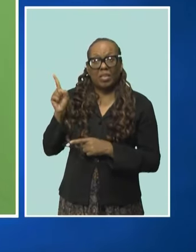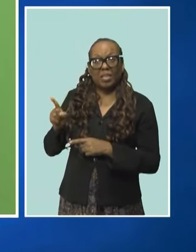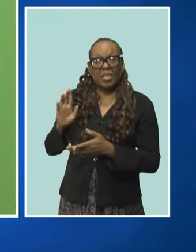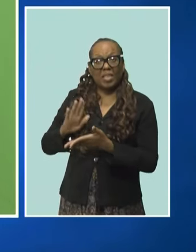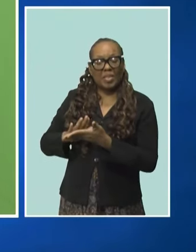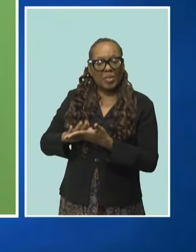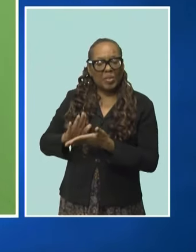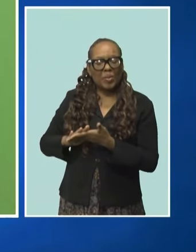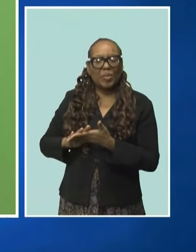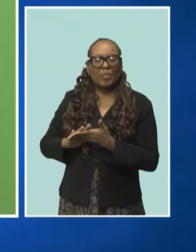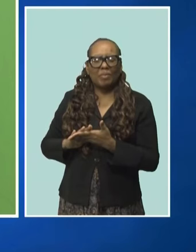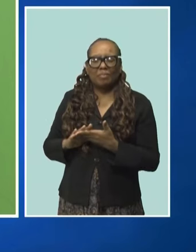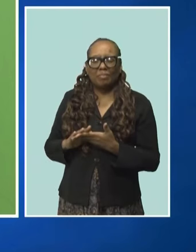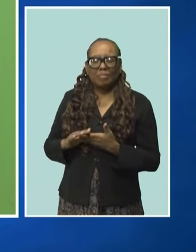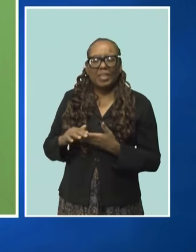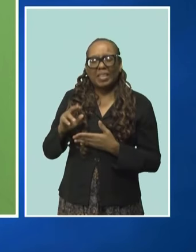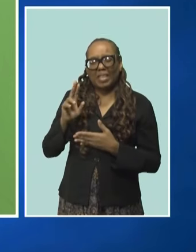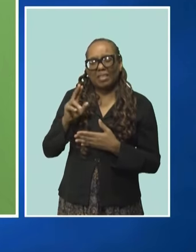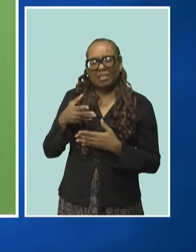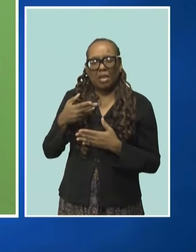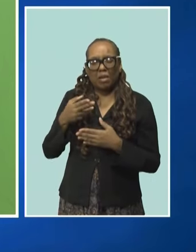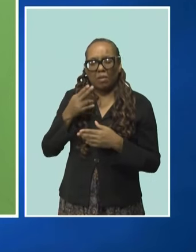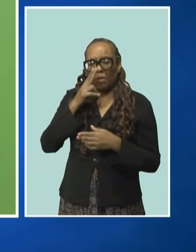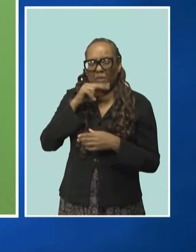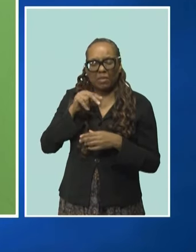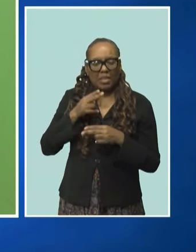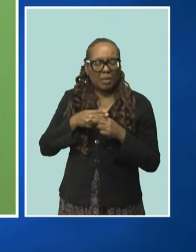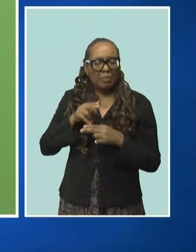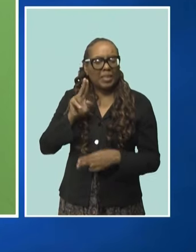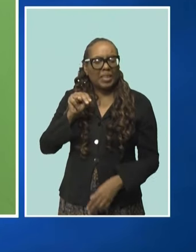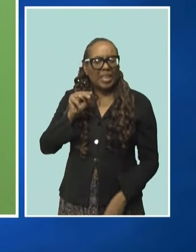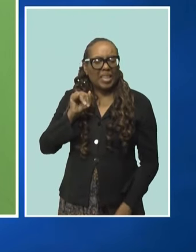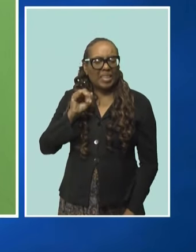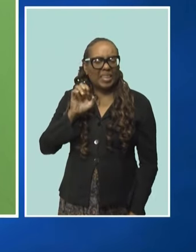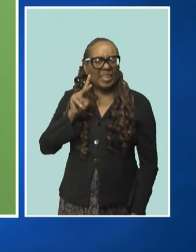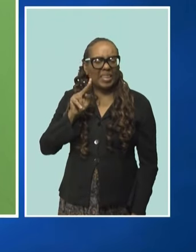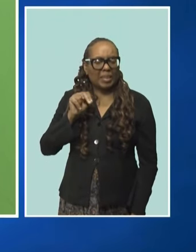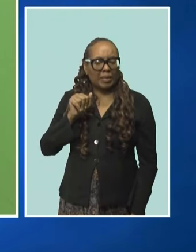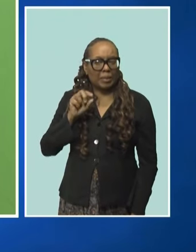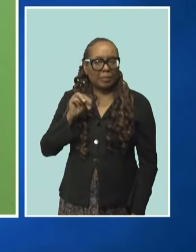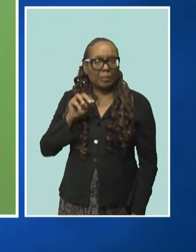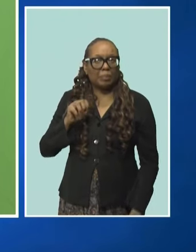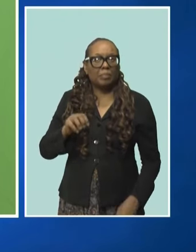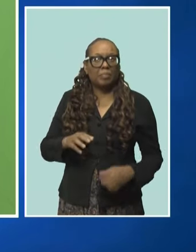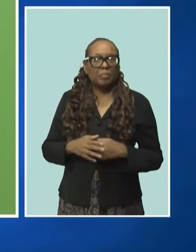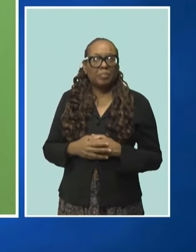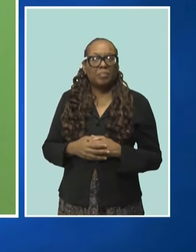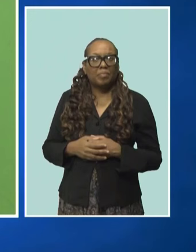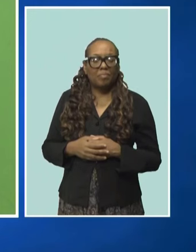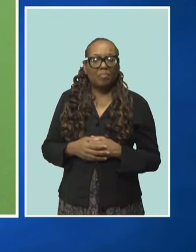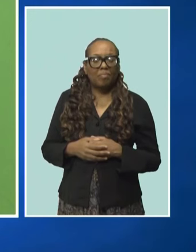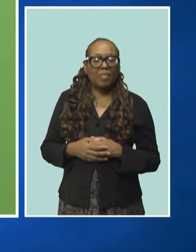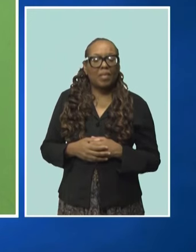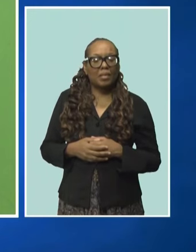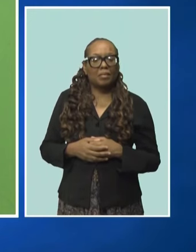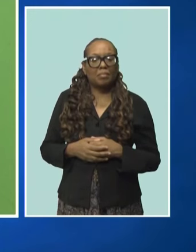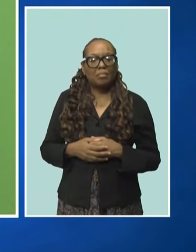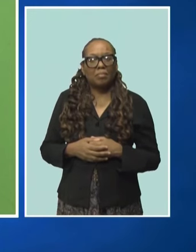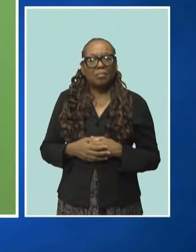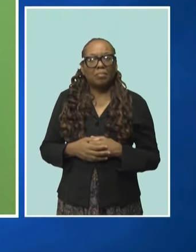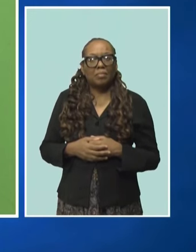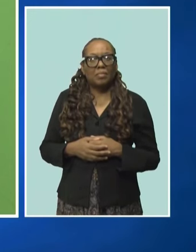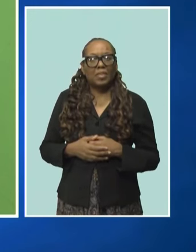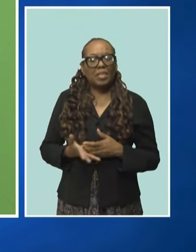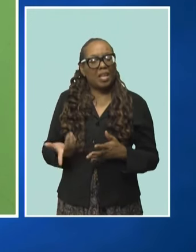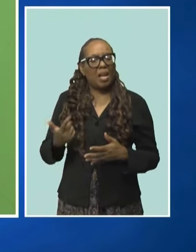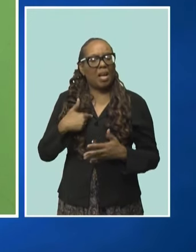name came as a nickname from school, funny enough, and since artists are a bit more airy-fairy and not as